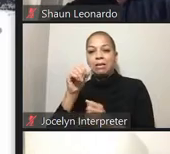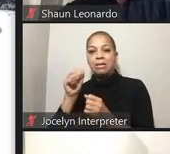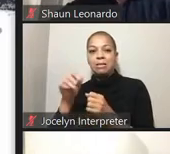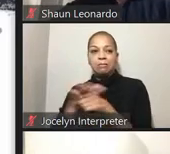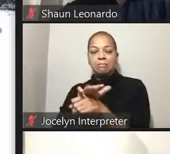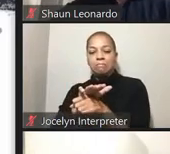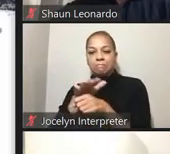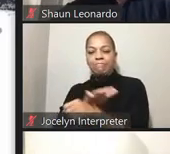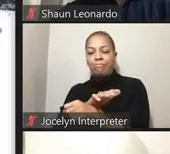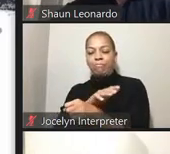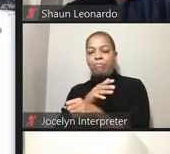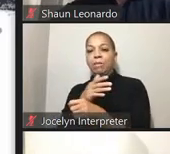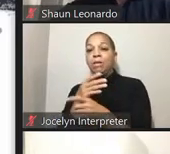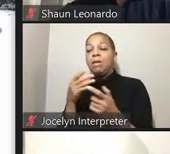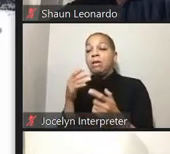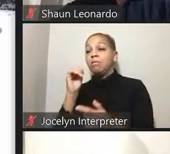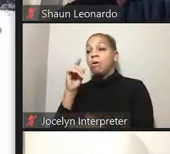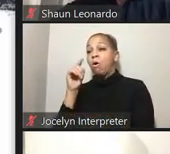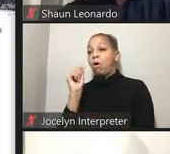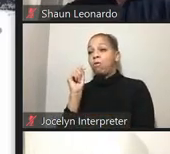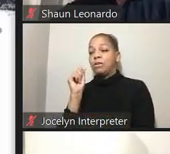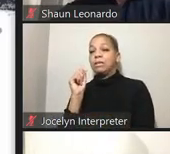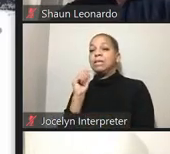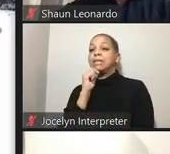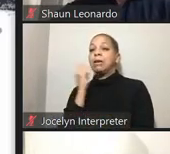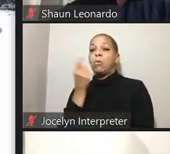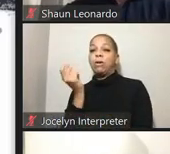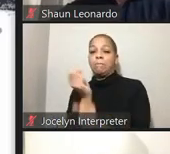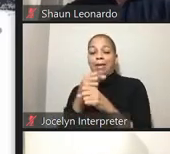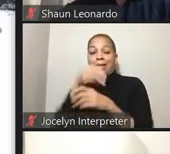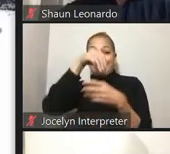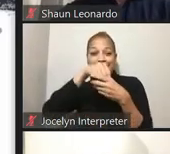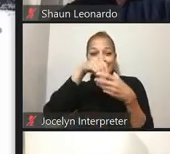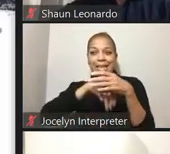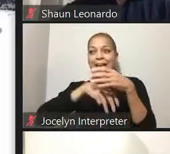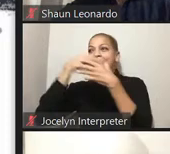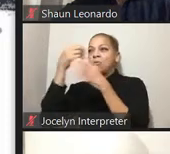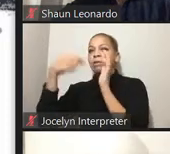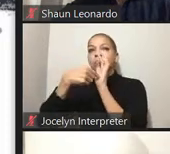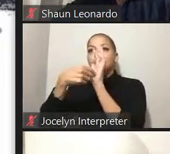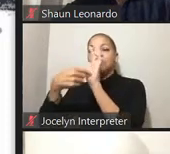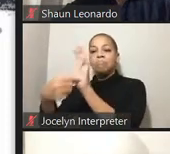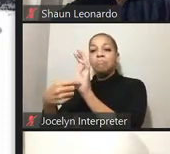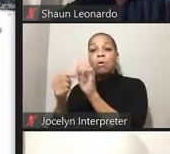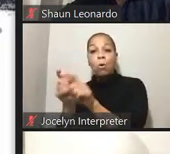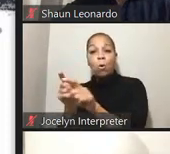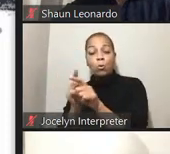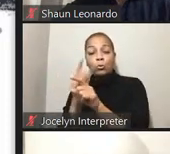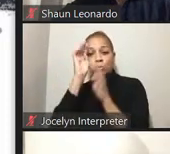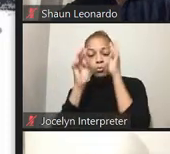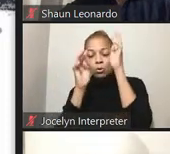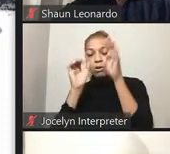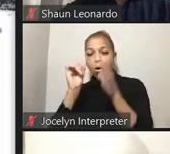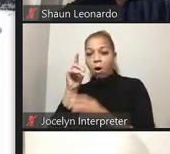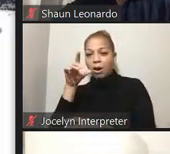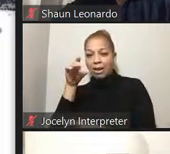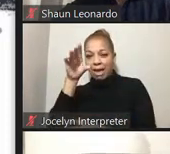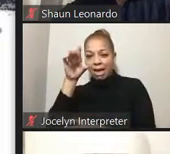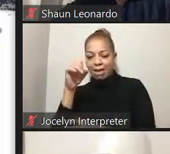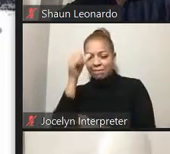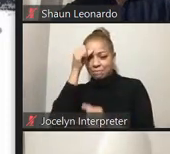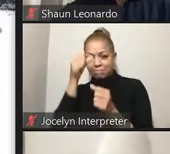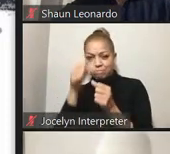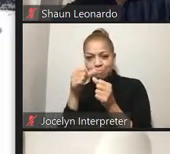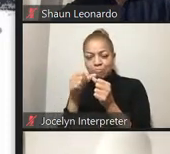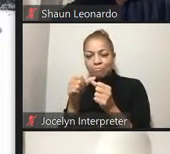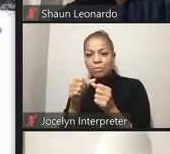the interior exterior, they are also creating the archive of memory with which to understand this